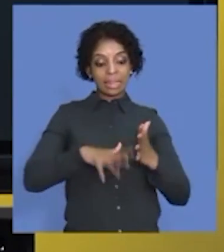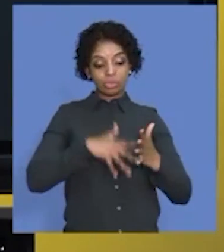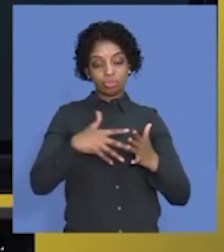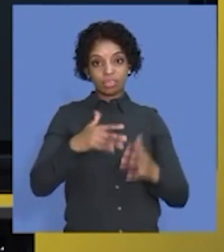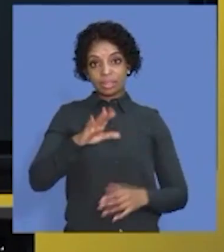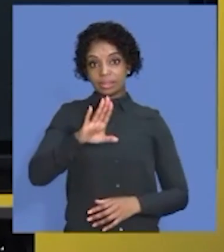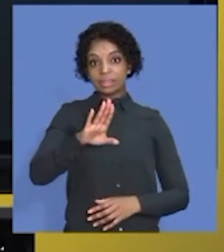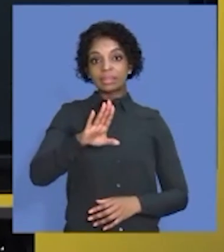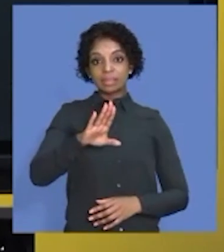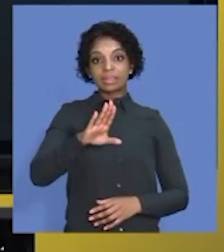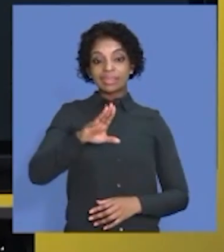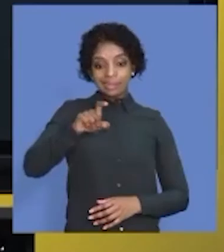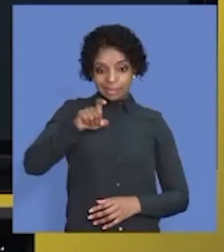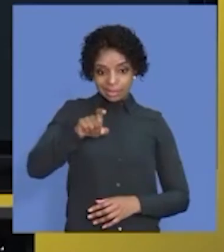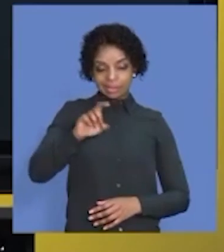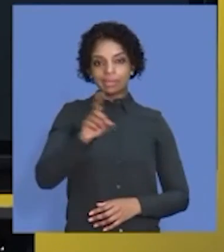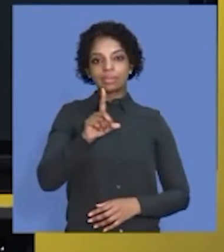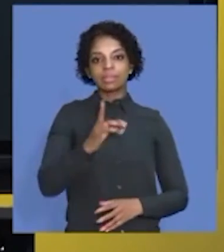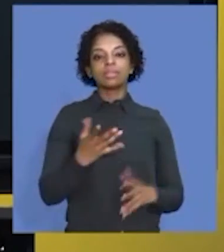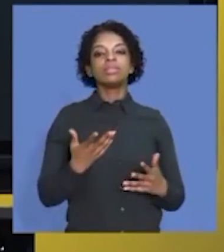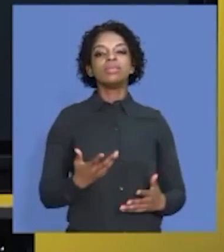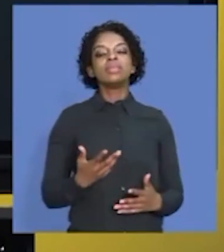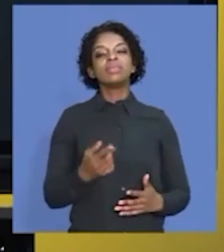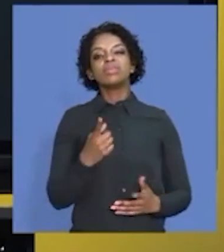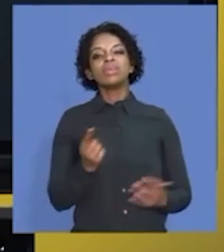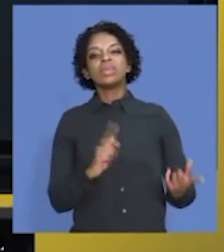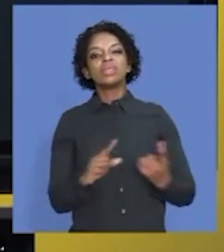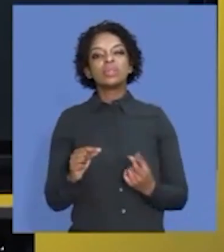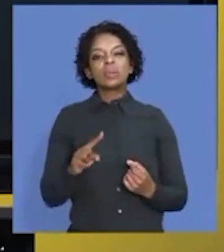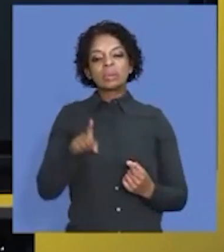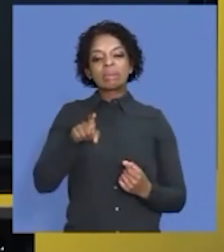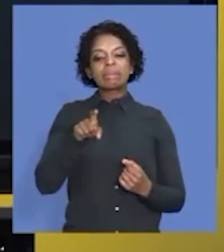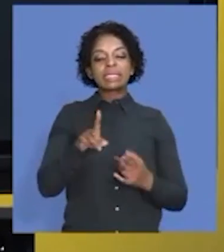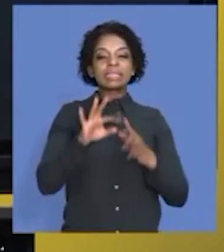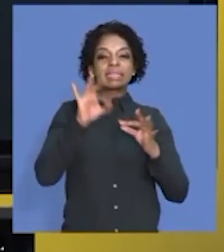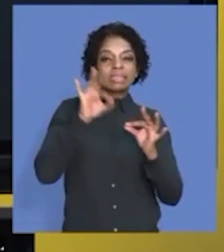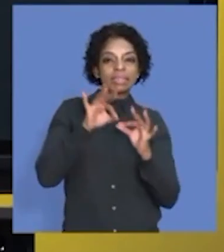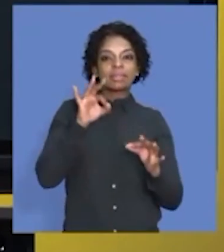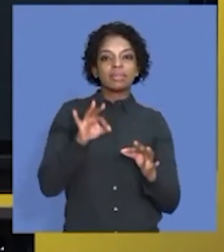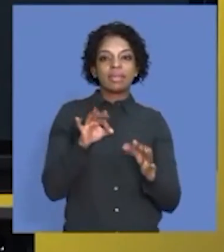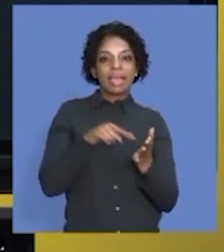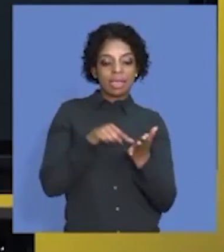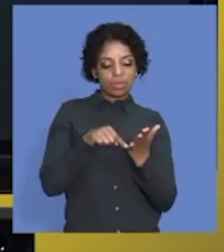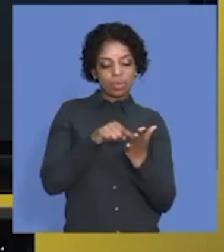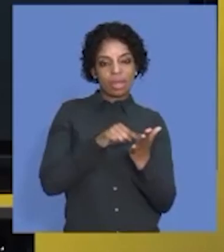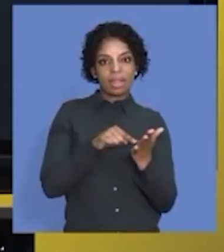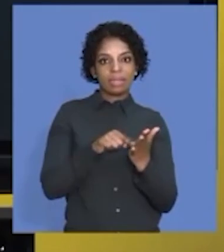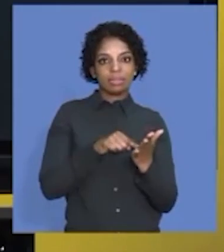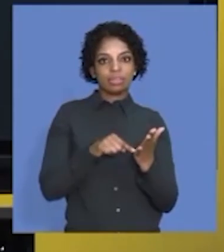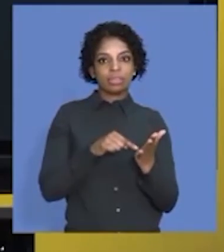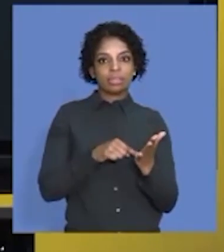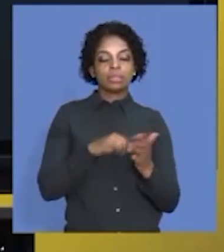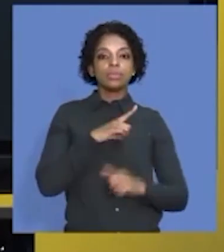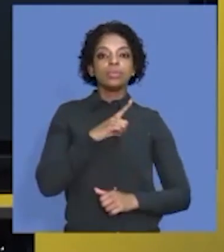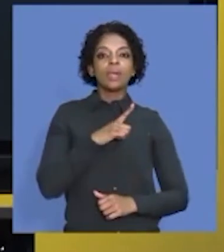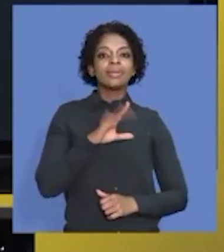be a source of reference when you are doing this particular calculation. Because if you understand your